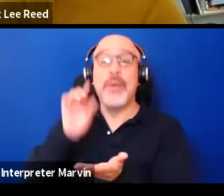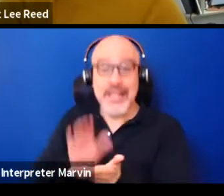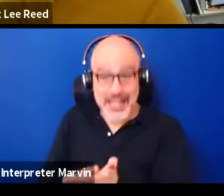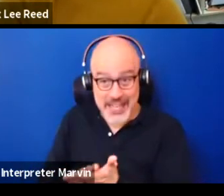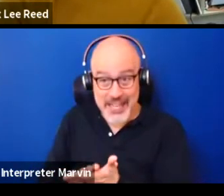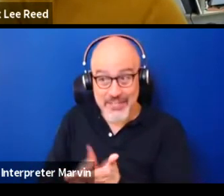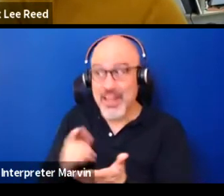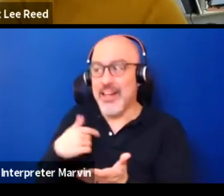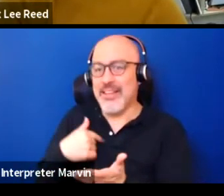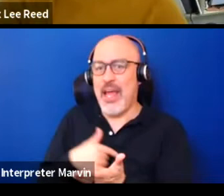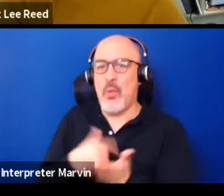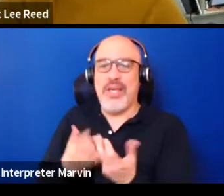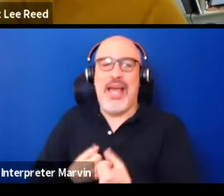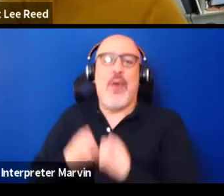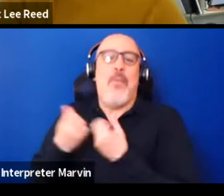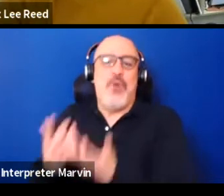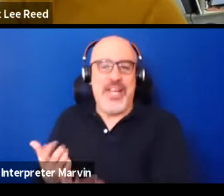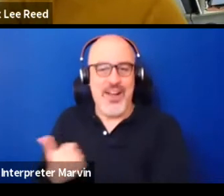bring our entire selves.